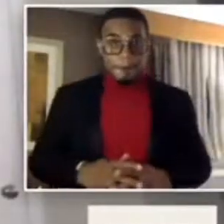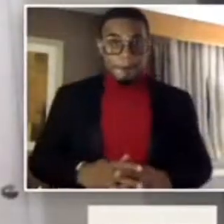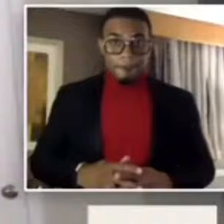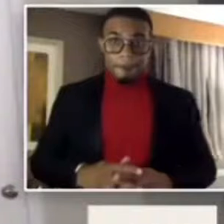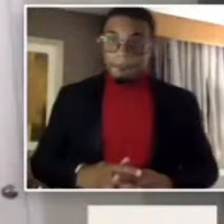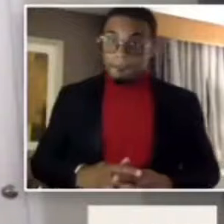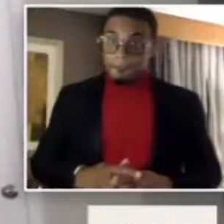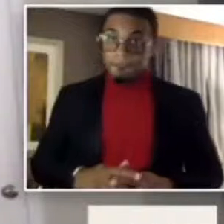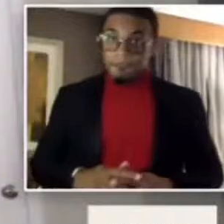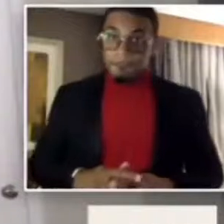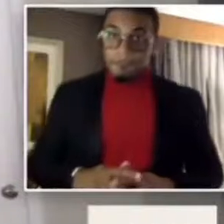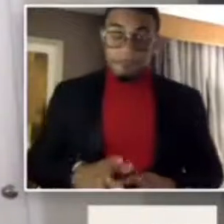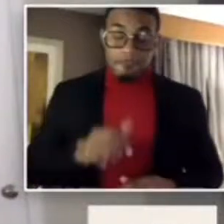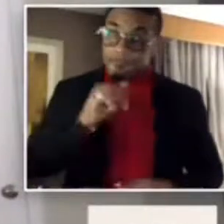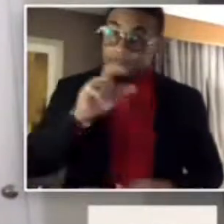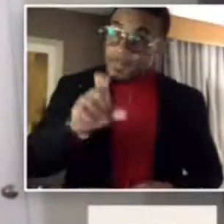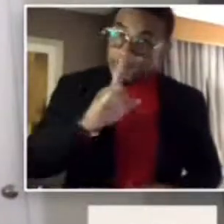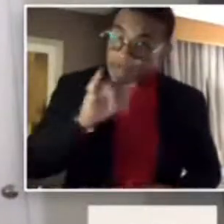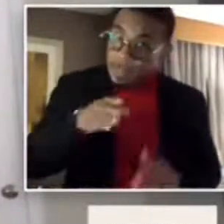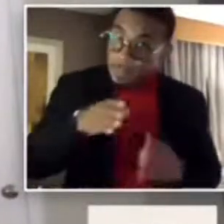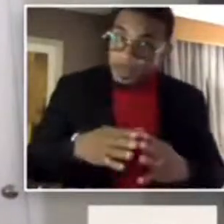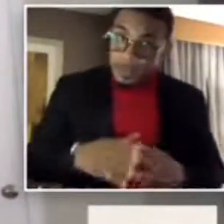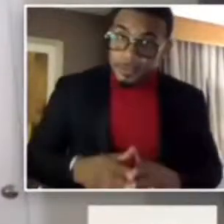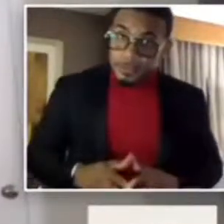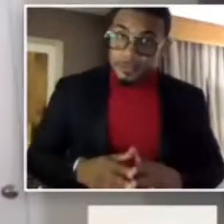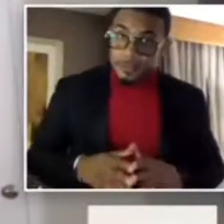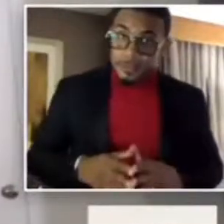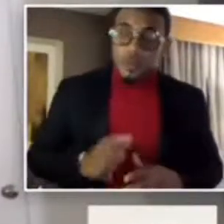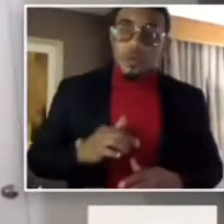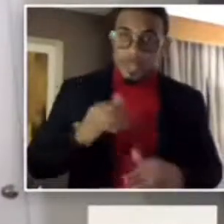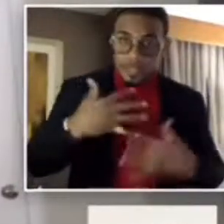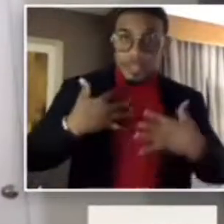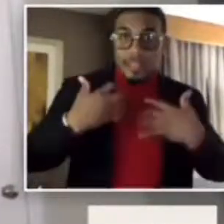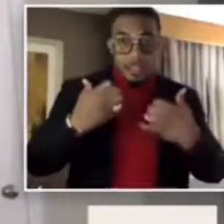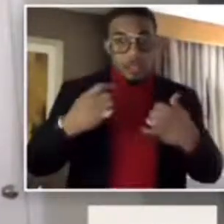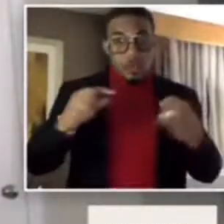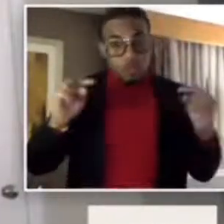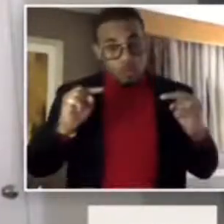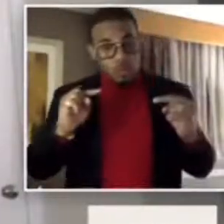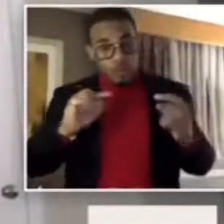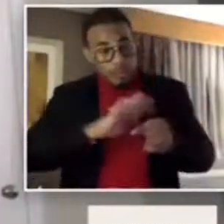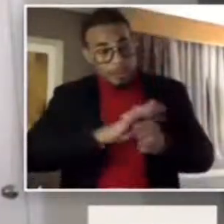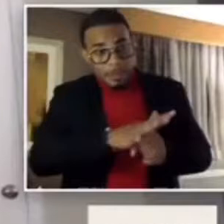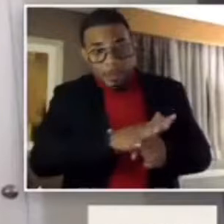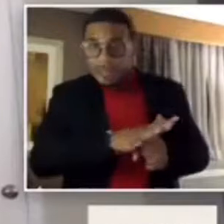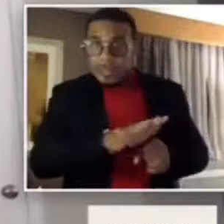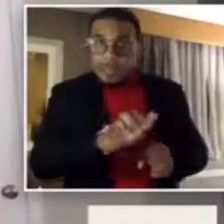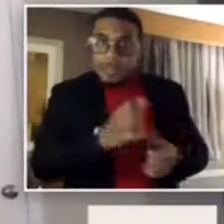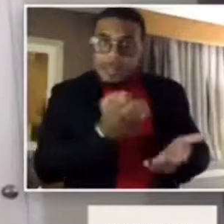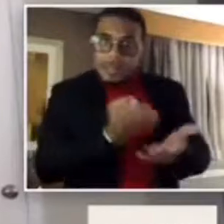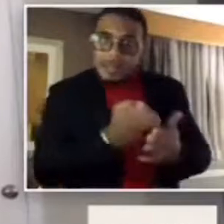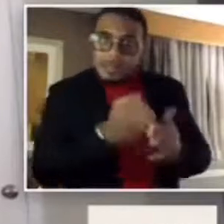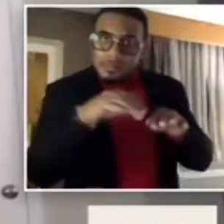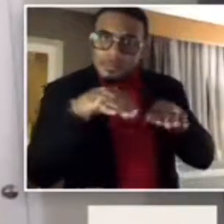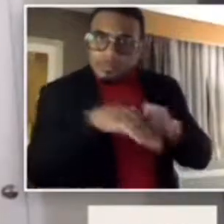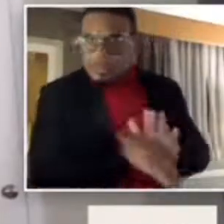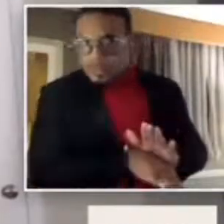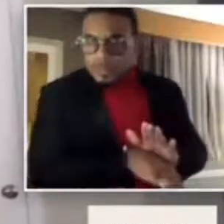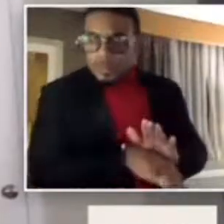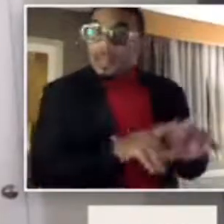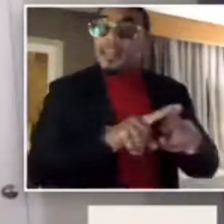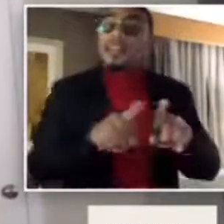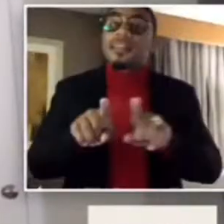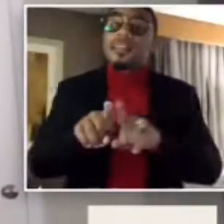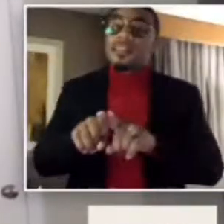It doesn't have to be this way. We can heal the wounds of the pandemic, the economic depression, and